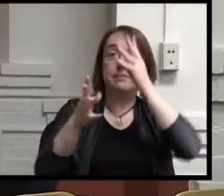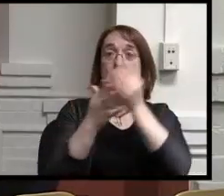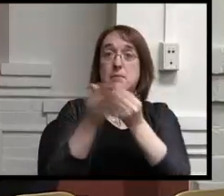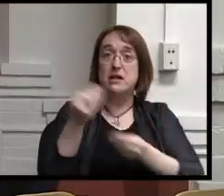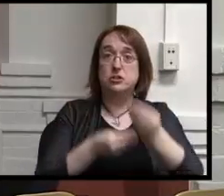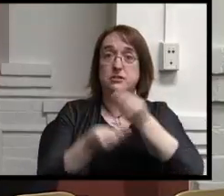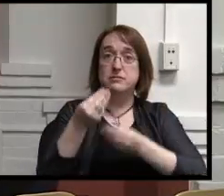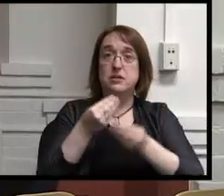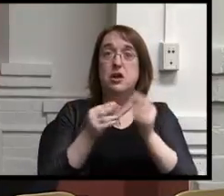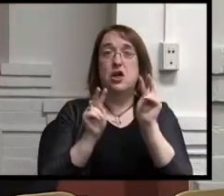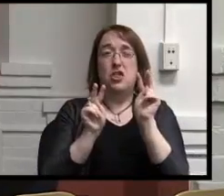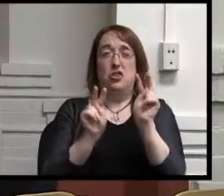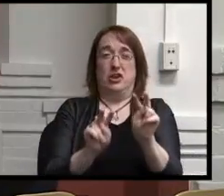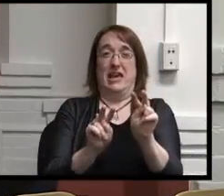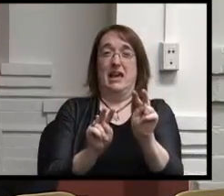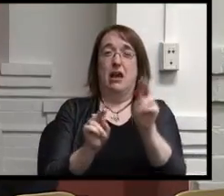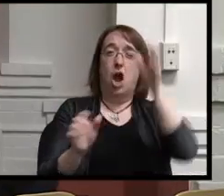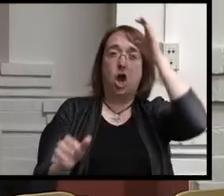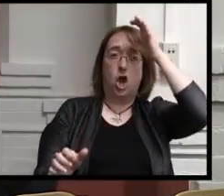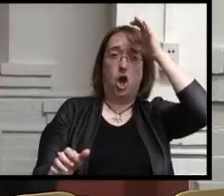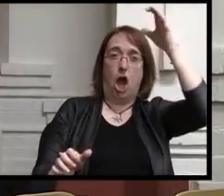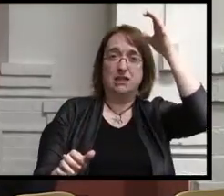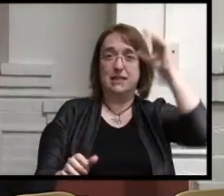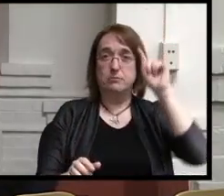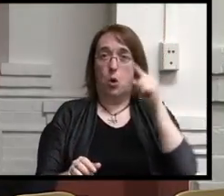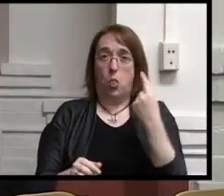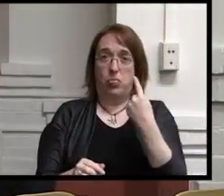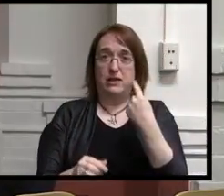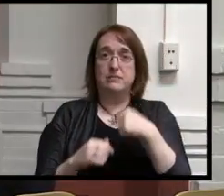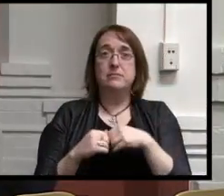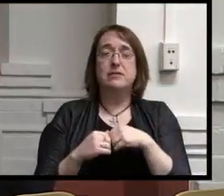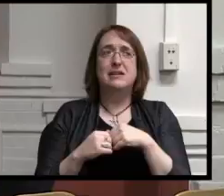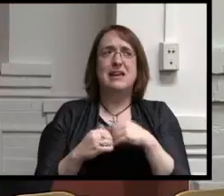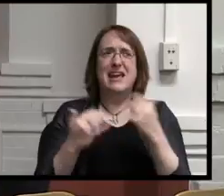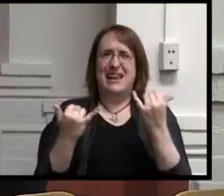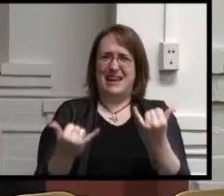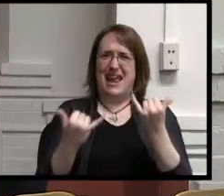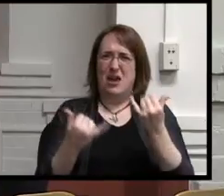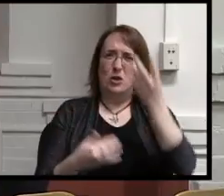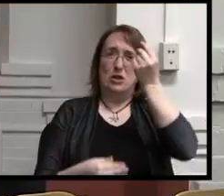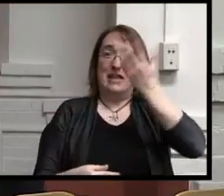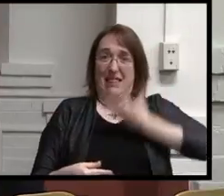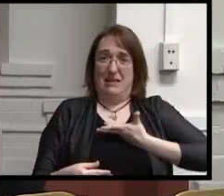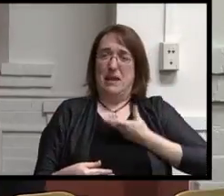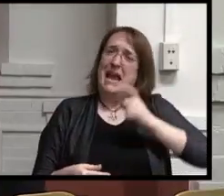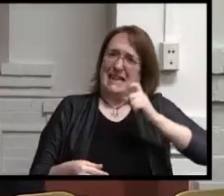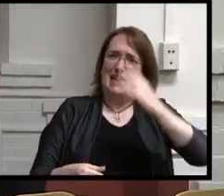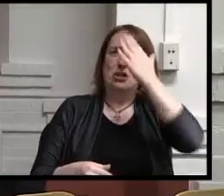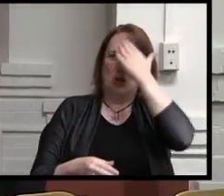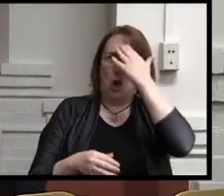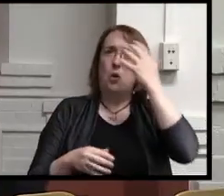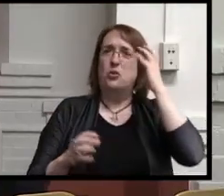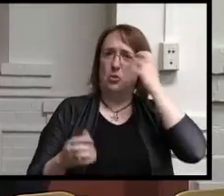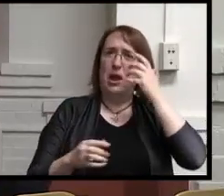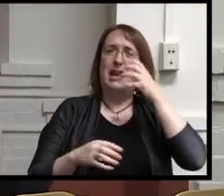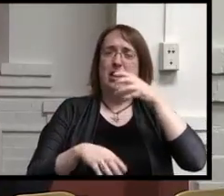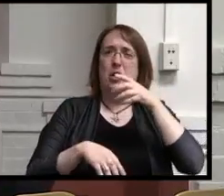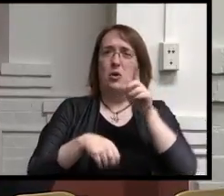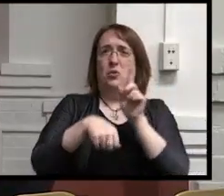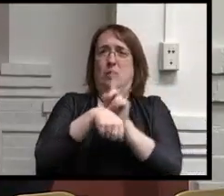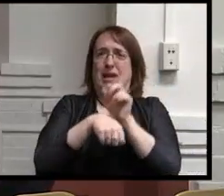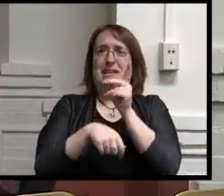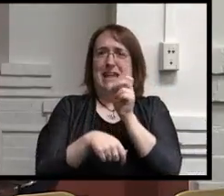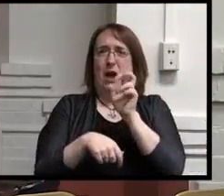on concept. Now you're telling me that I should have known that the radio tower would have failed in the last 2 years.